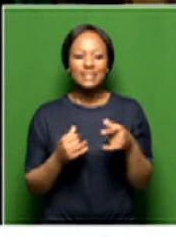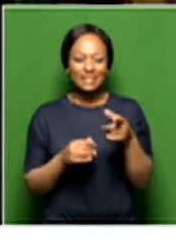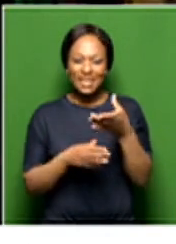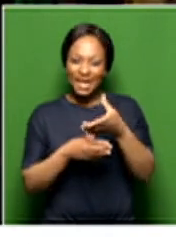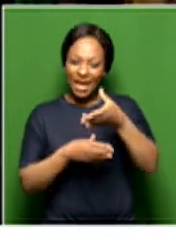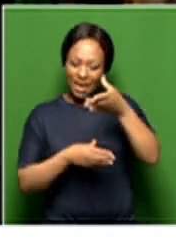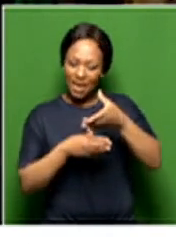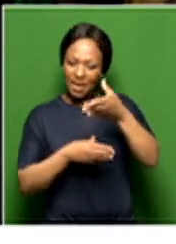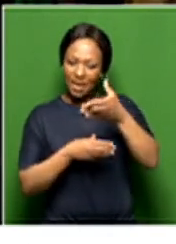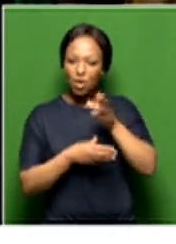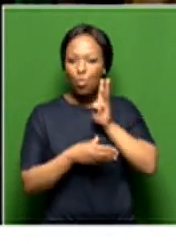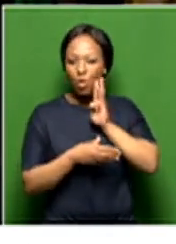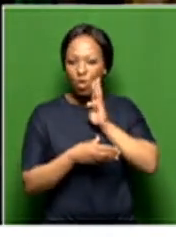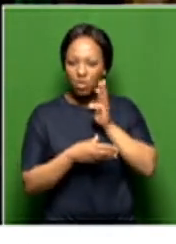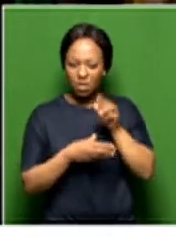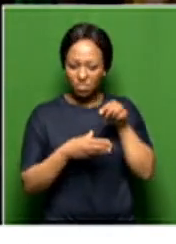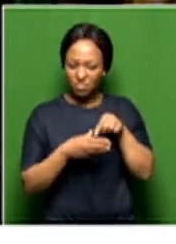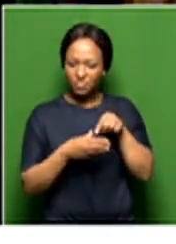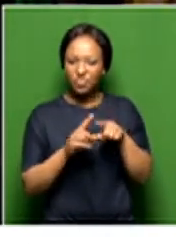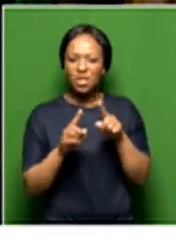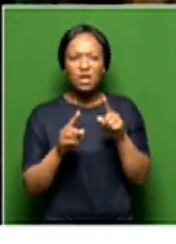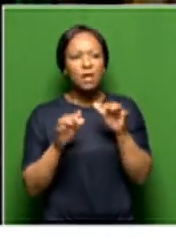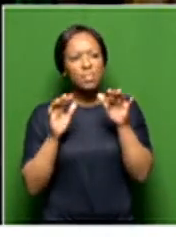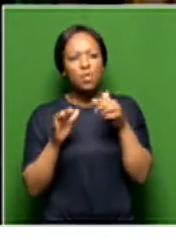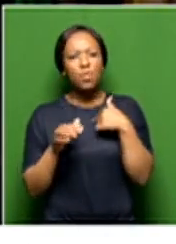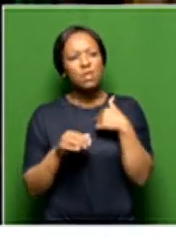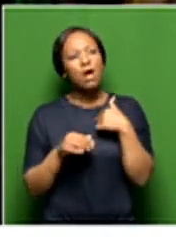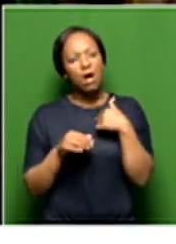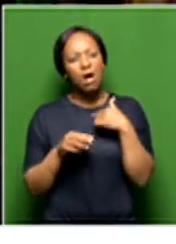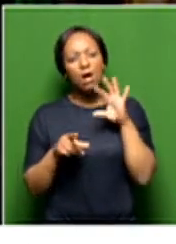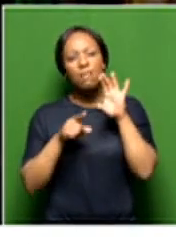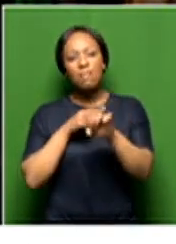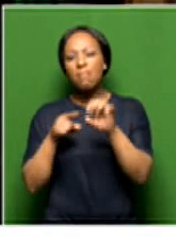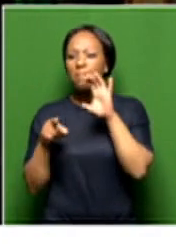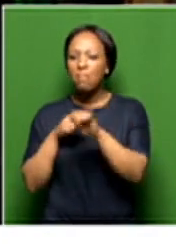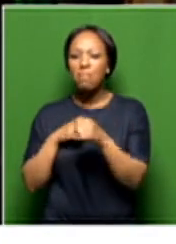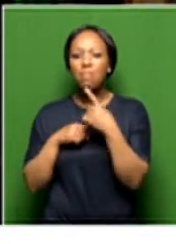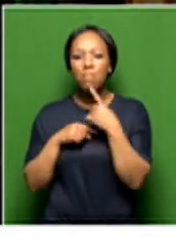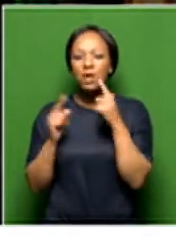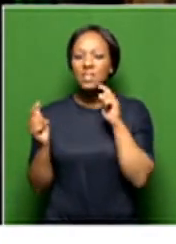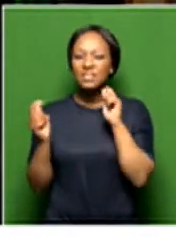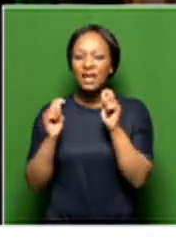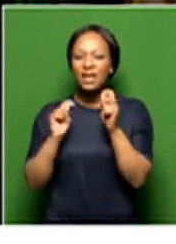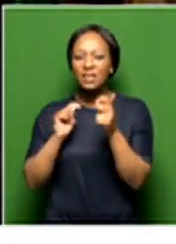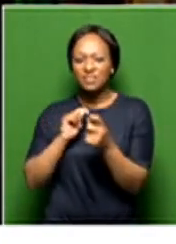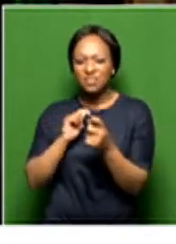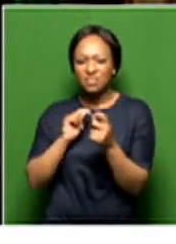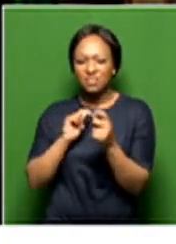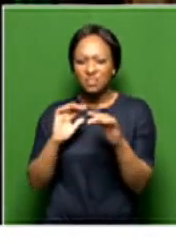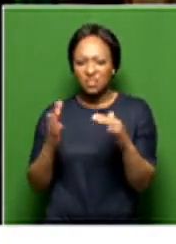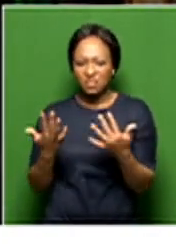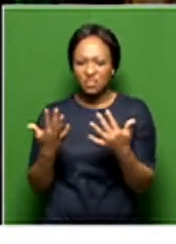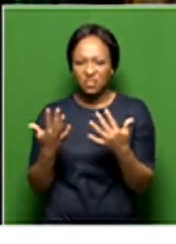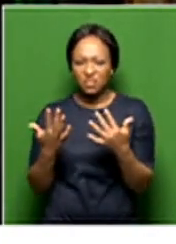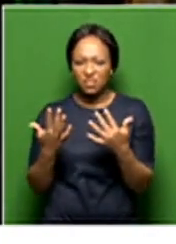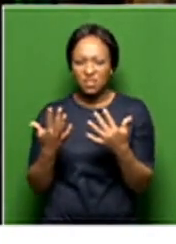water, you know what I mean, people will realize that the change is going to be a result of